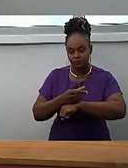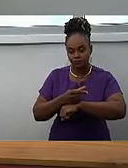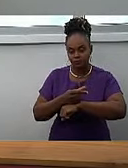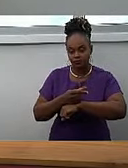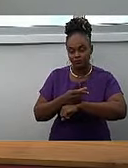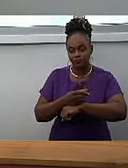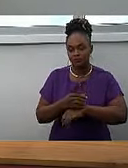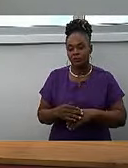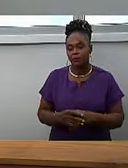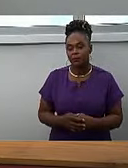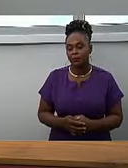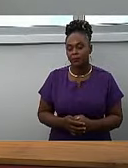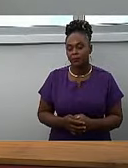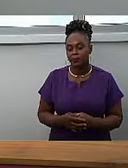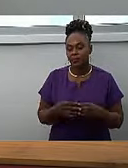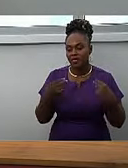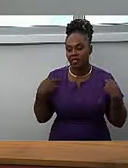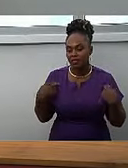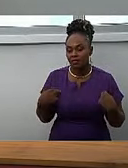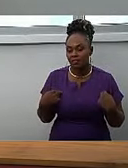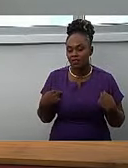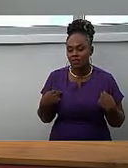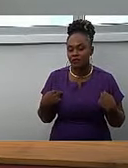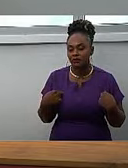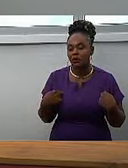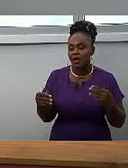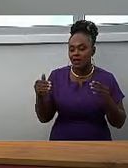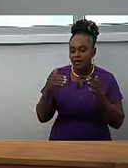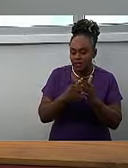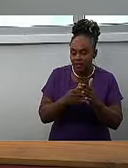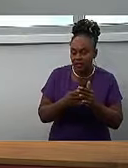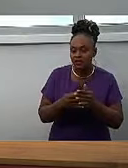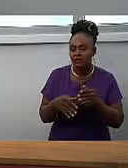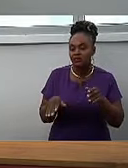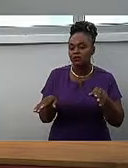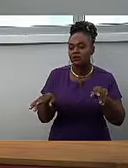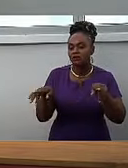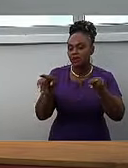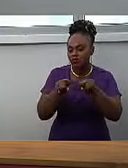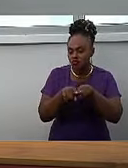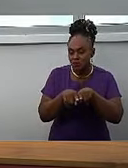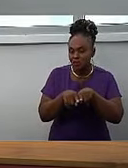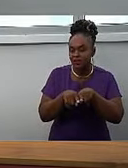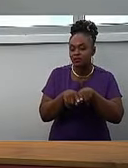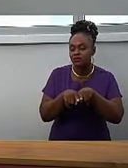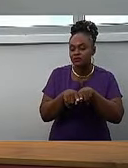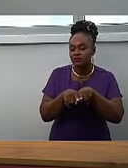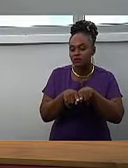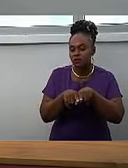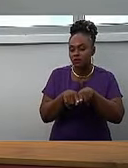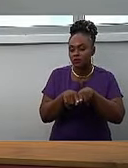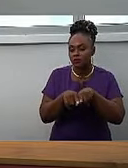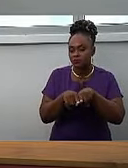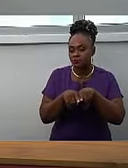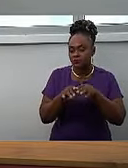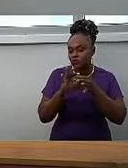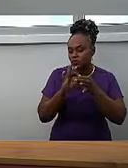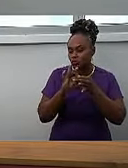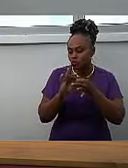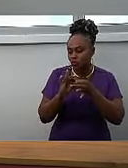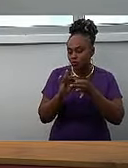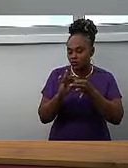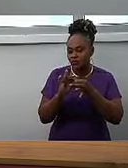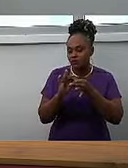10th, the renegotiation of contractual engagements with the Joint Independent